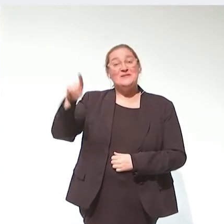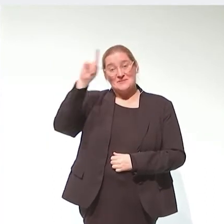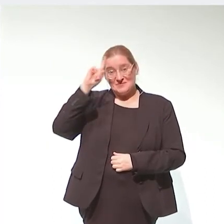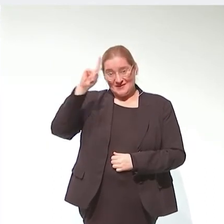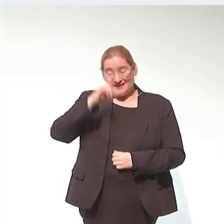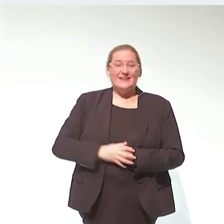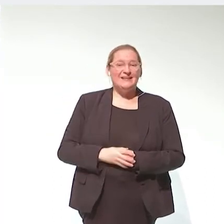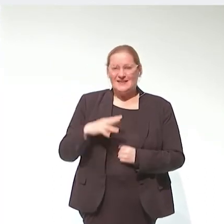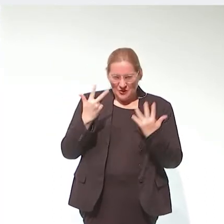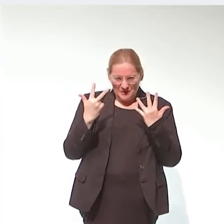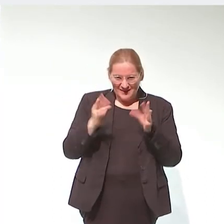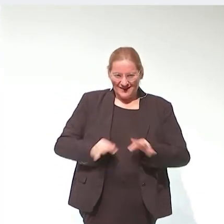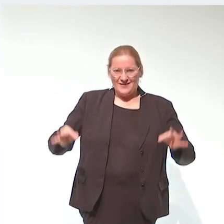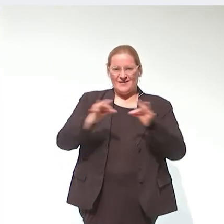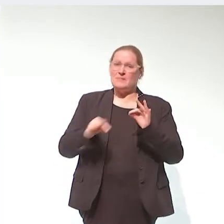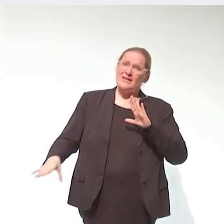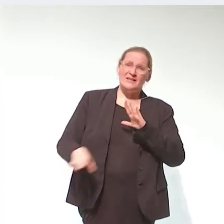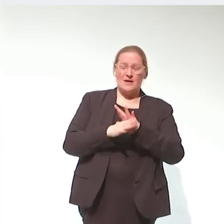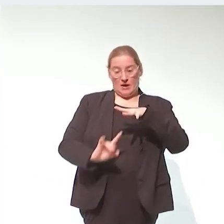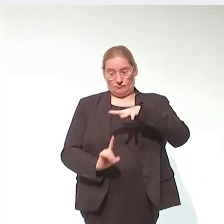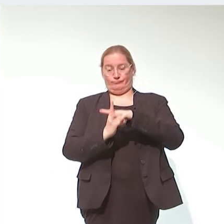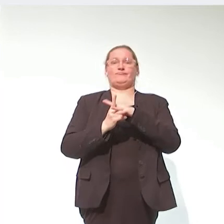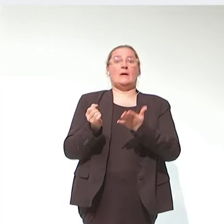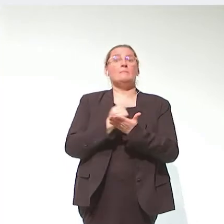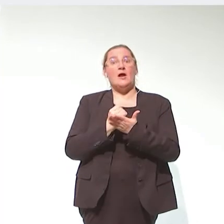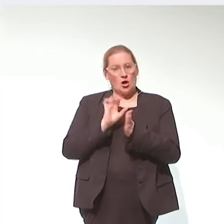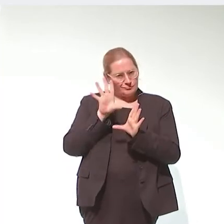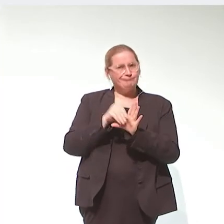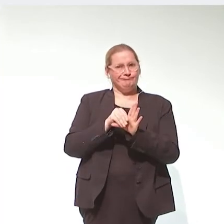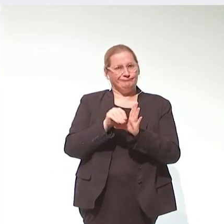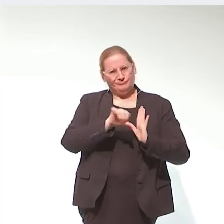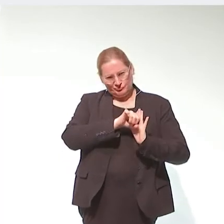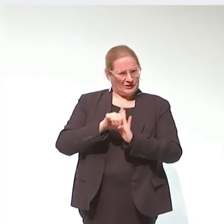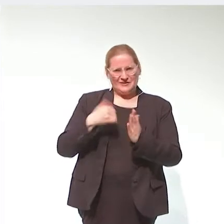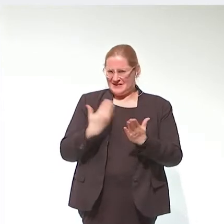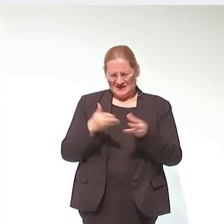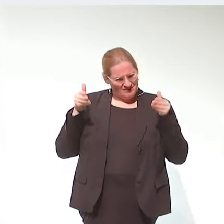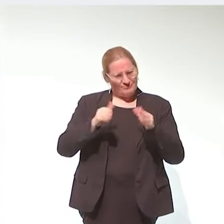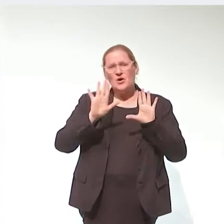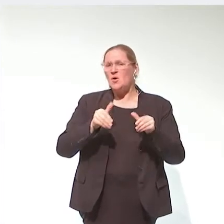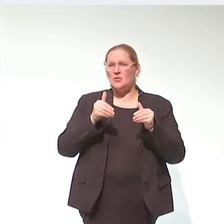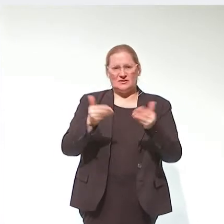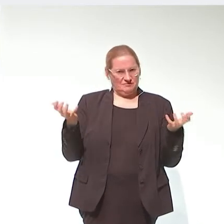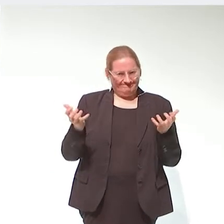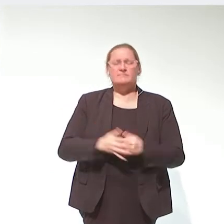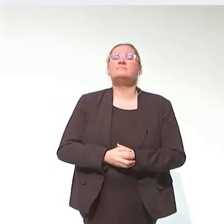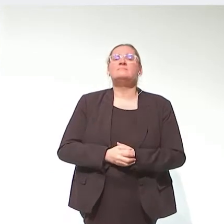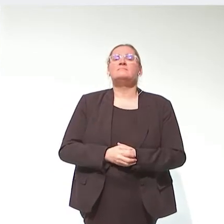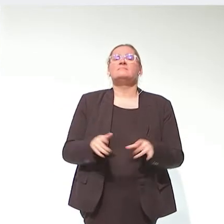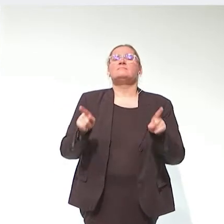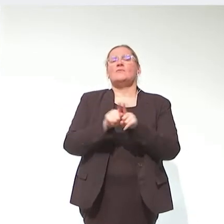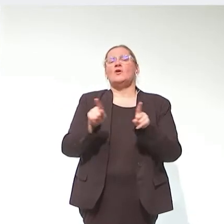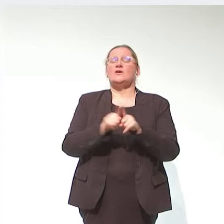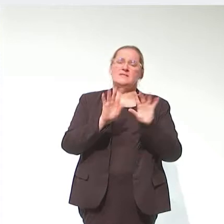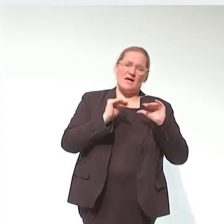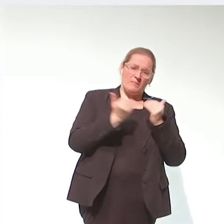initiative. For us, it is a priority, and we will continue working also to the subgroup in the Disability Platform with the European Commission on ensuring